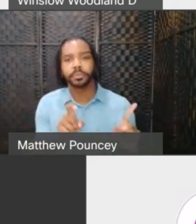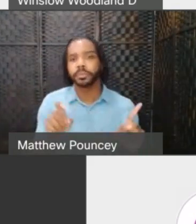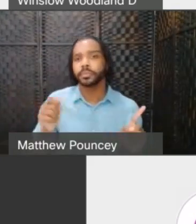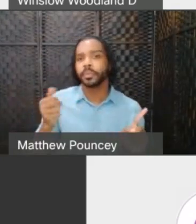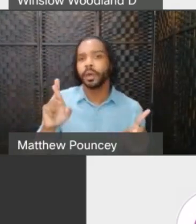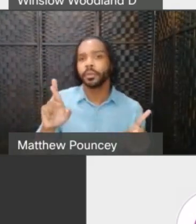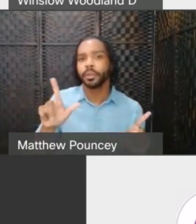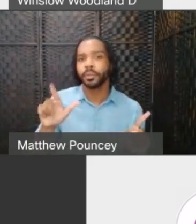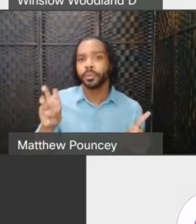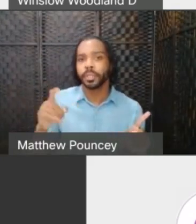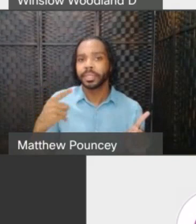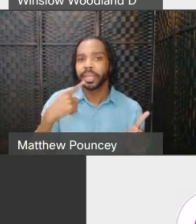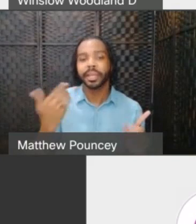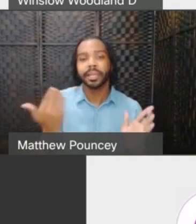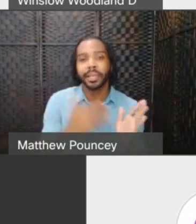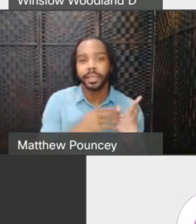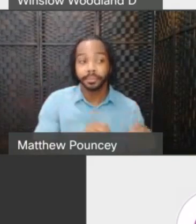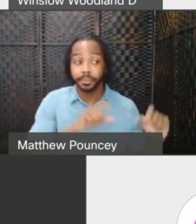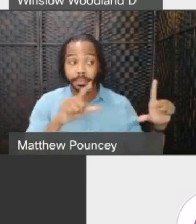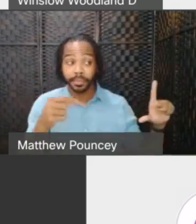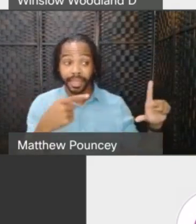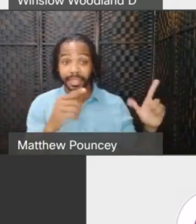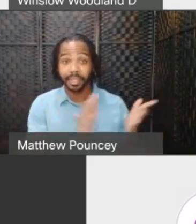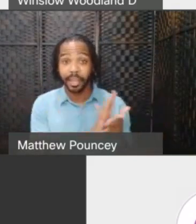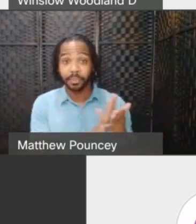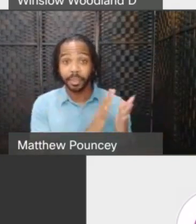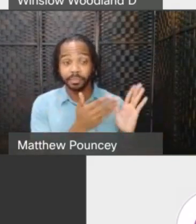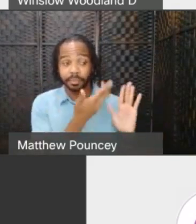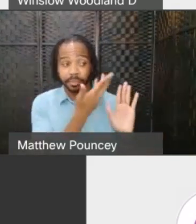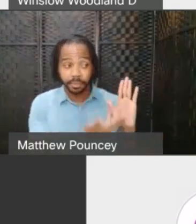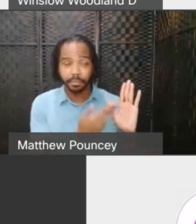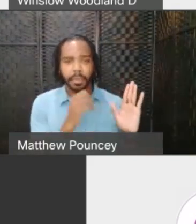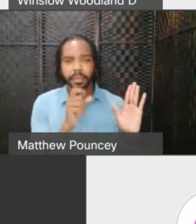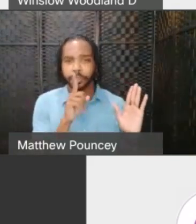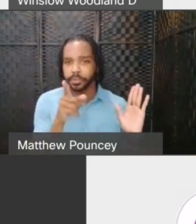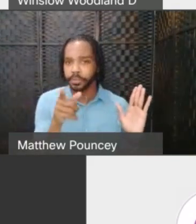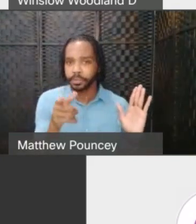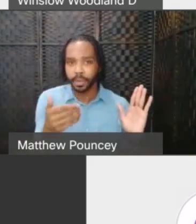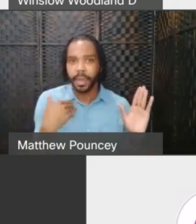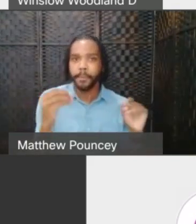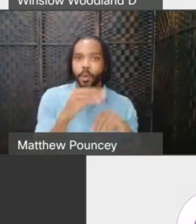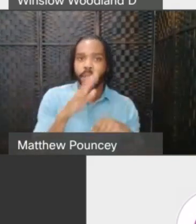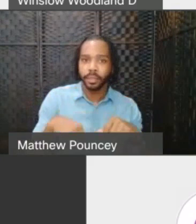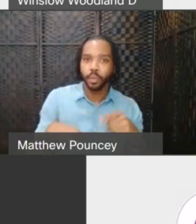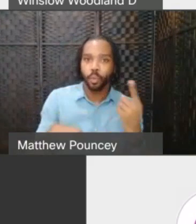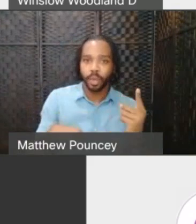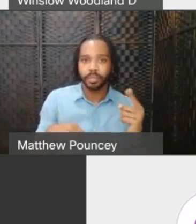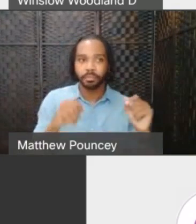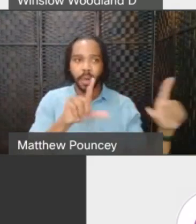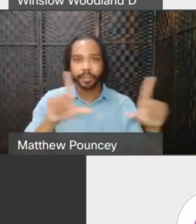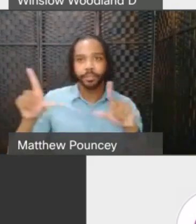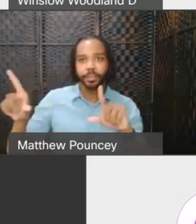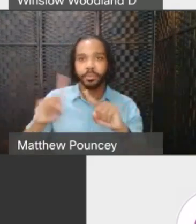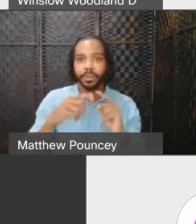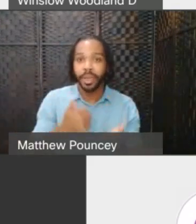be helpful if they, I don't know if they have more than one monitor, but if it would be helpful if they would be able to open